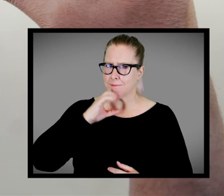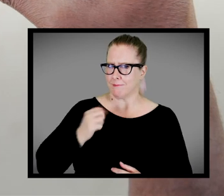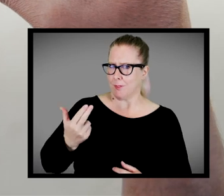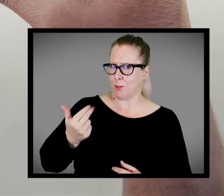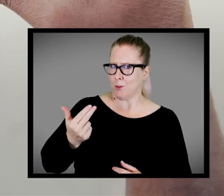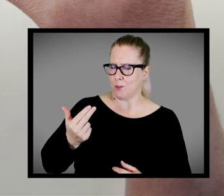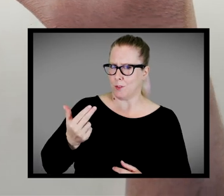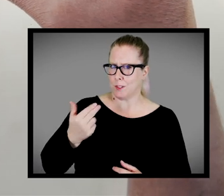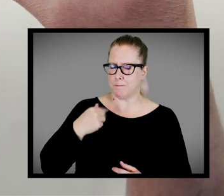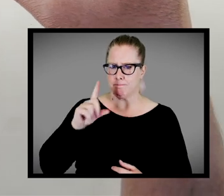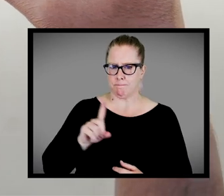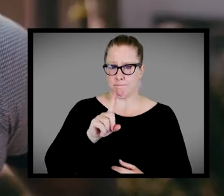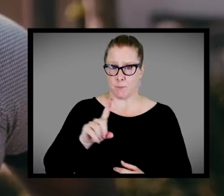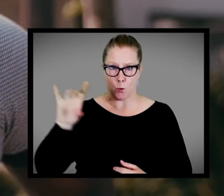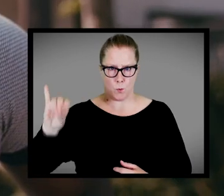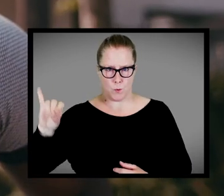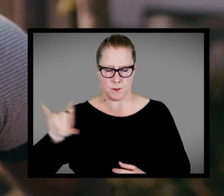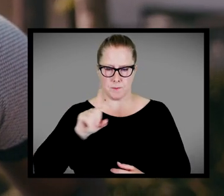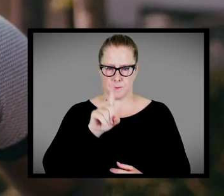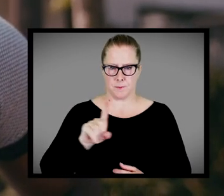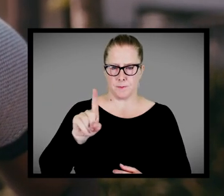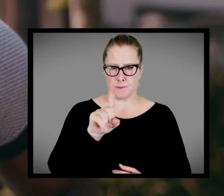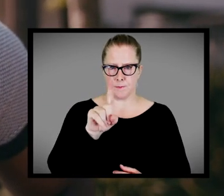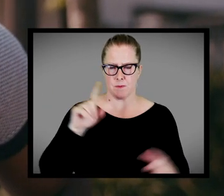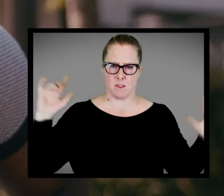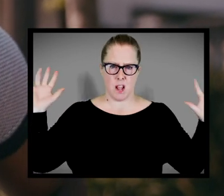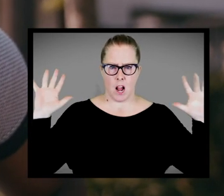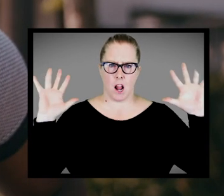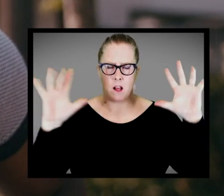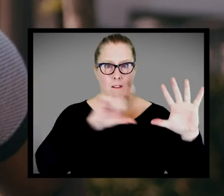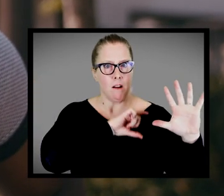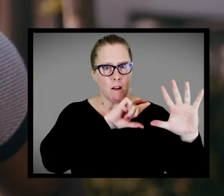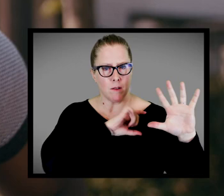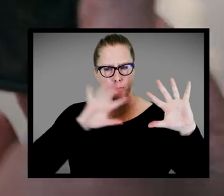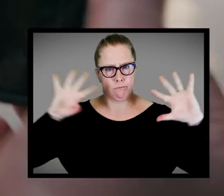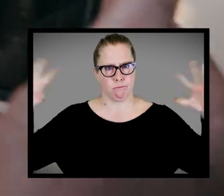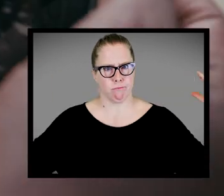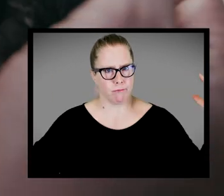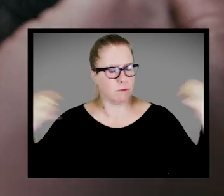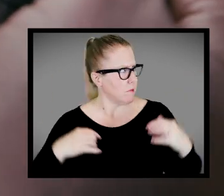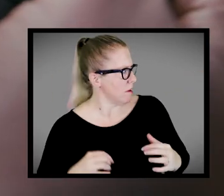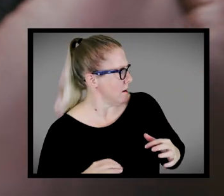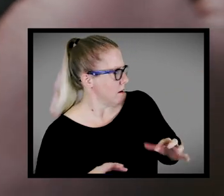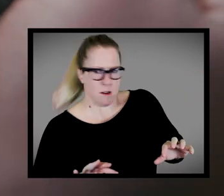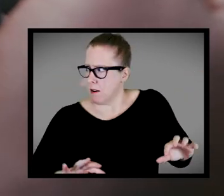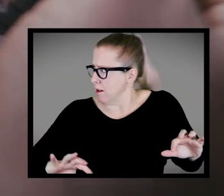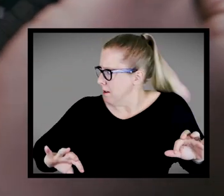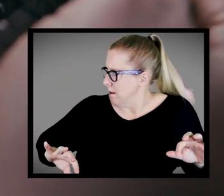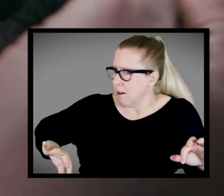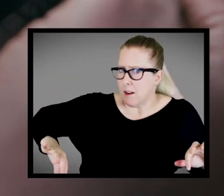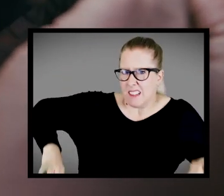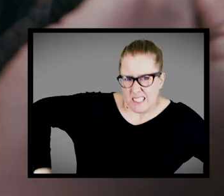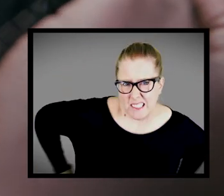When I was 13 years old, I was in Oakland. Suddenly, there was all these cops around me, and they had